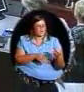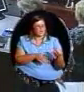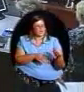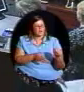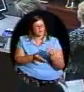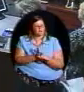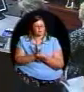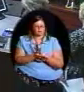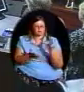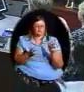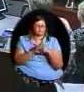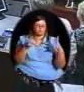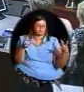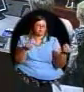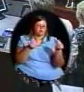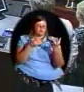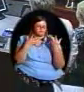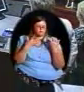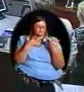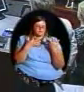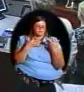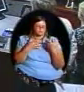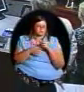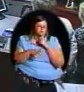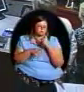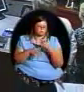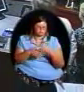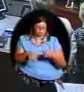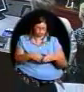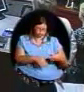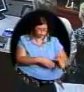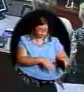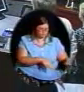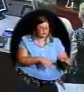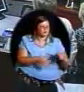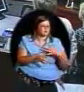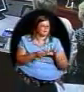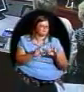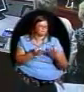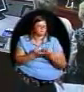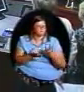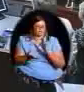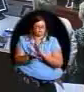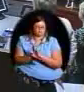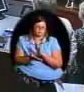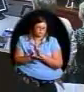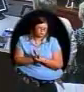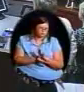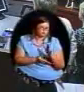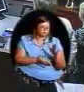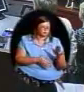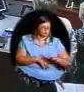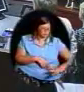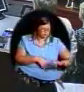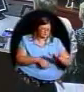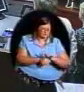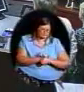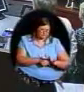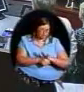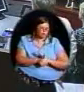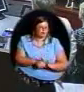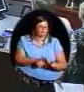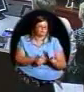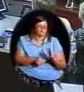loads of information that break it down by family, by school, by problem behaviors, demographics, et cetera. I think this is